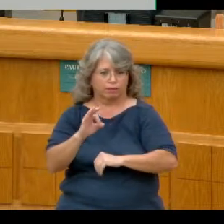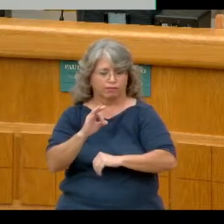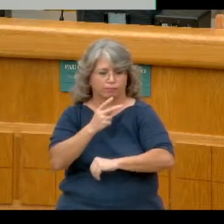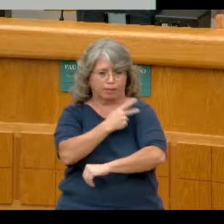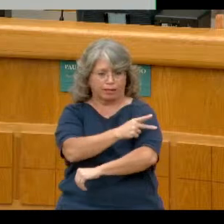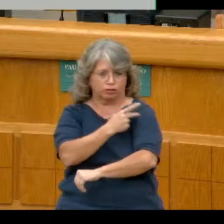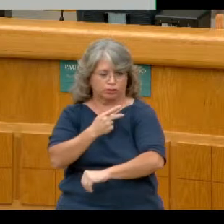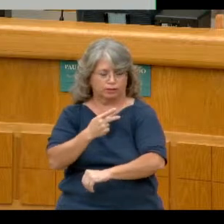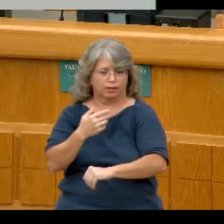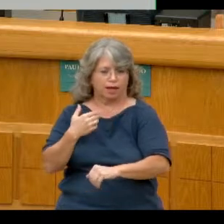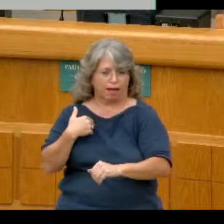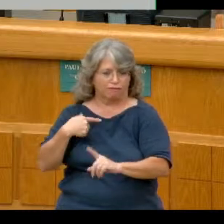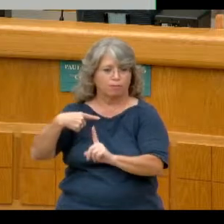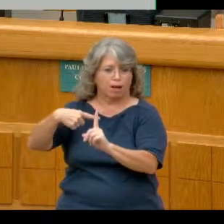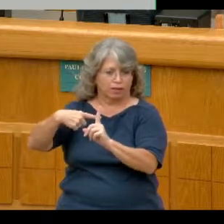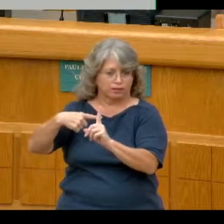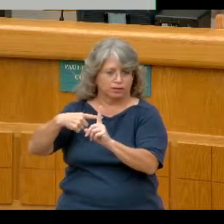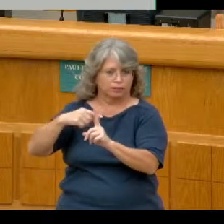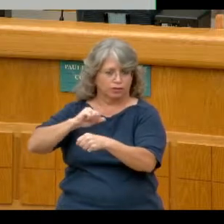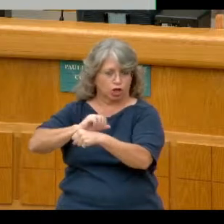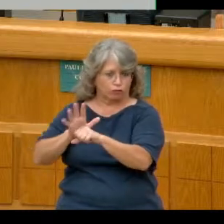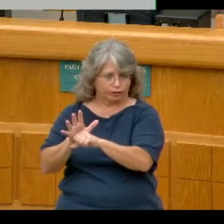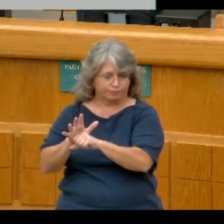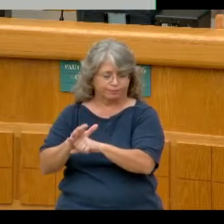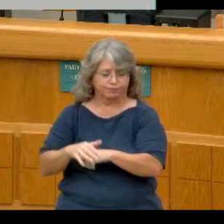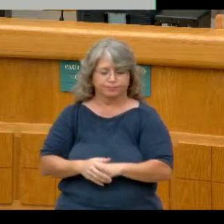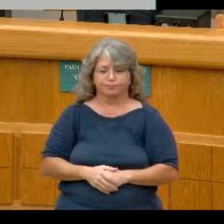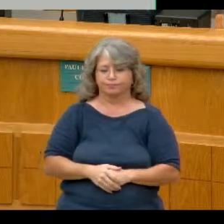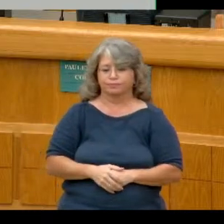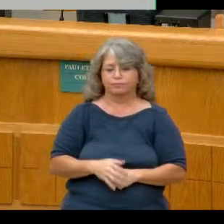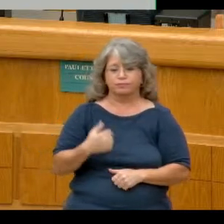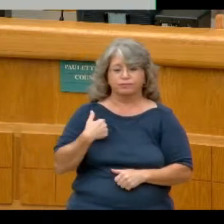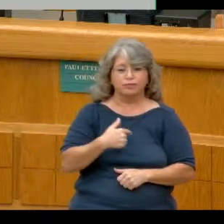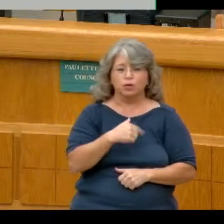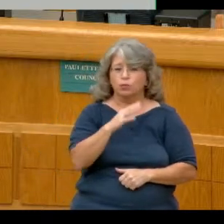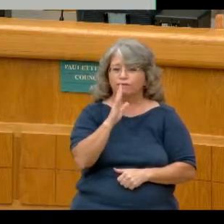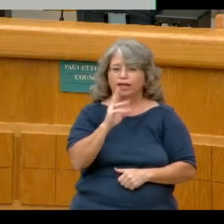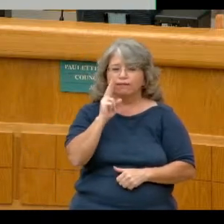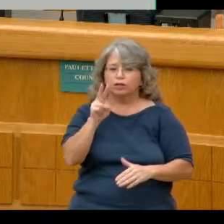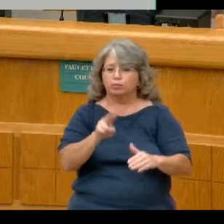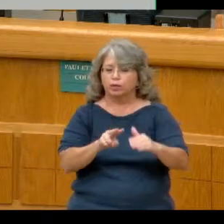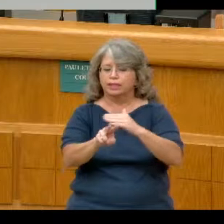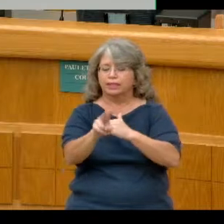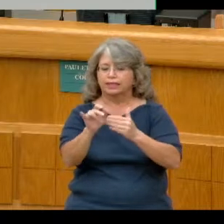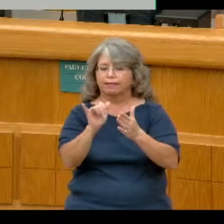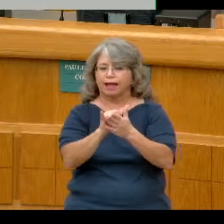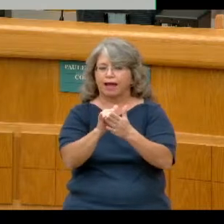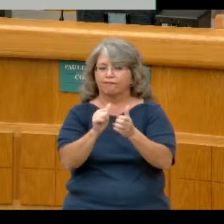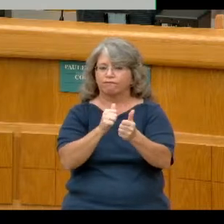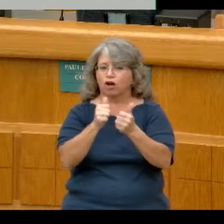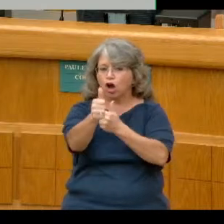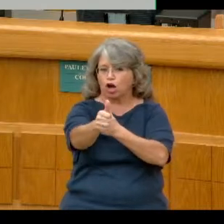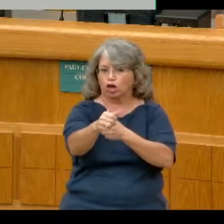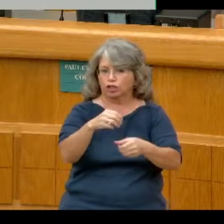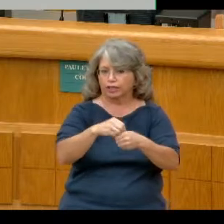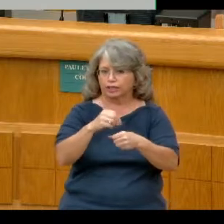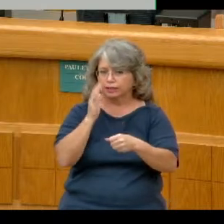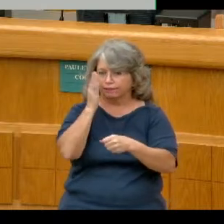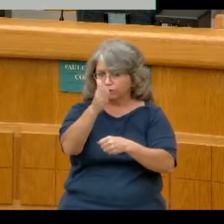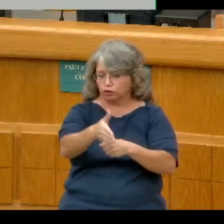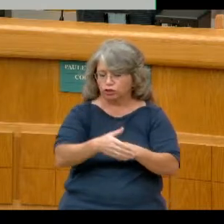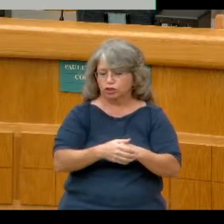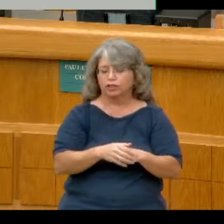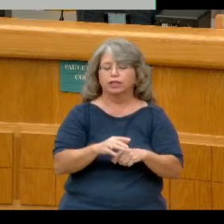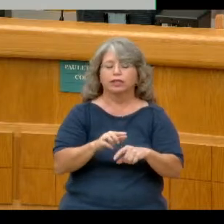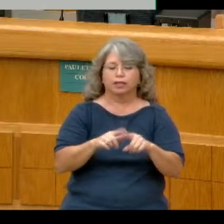back. Now, we've never gone this far in the future before with this much precision, but at this point, it's not our first rodeo. We've been